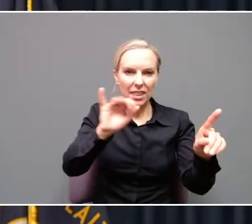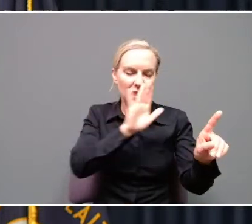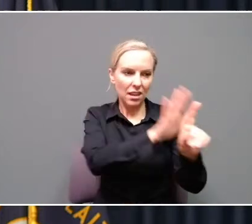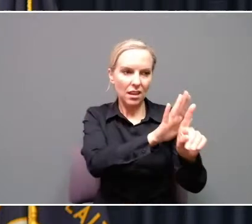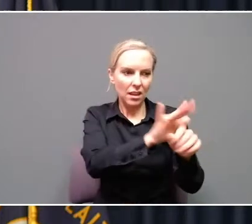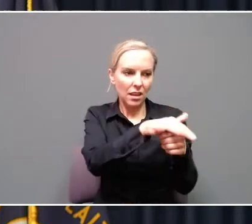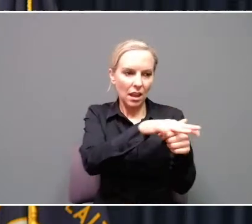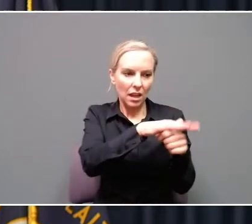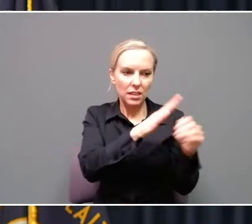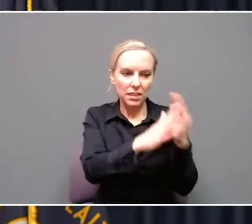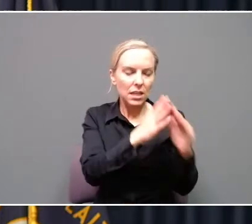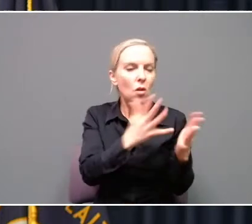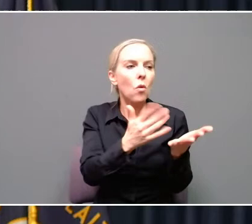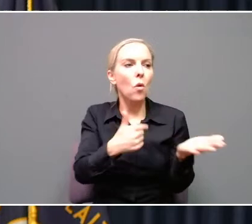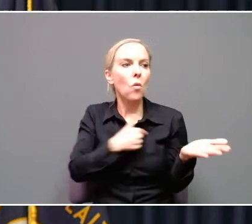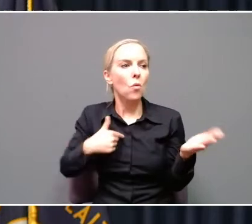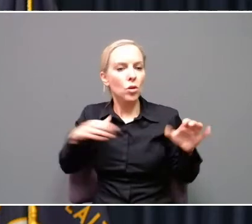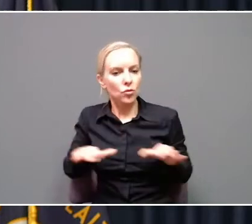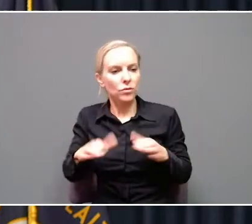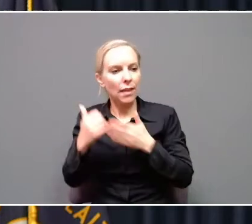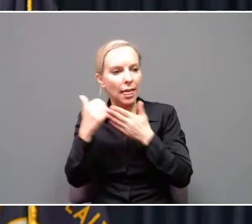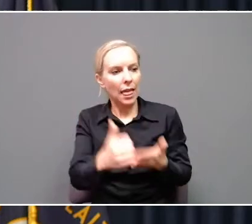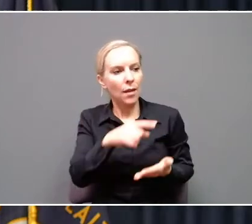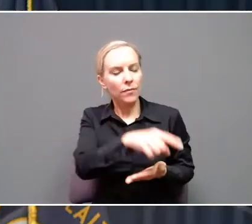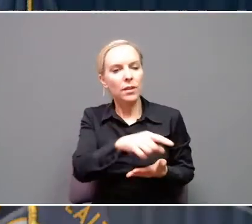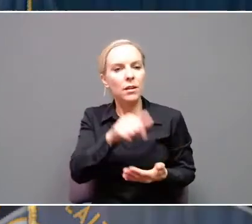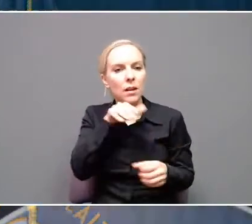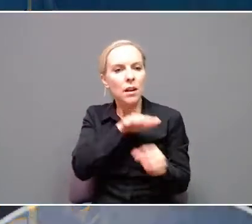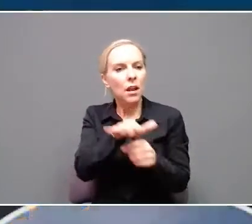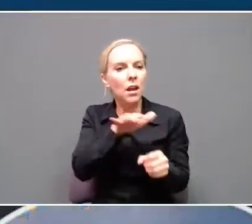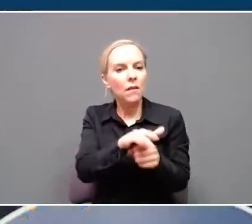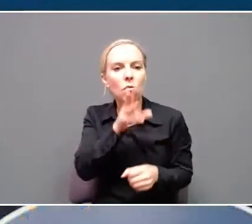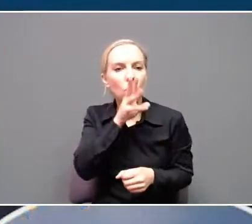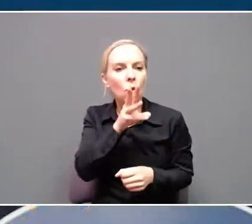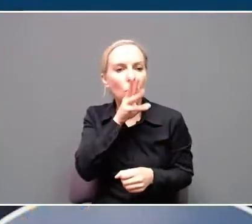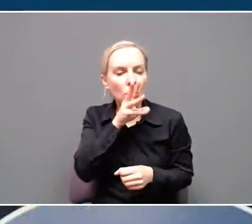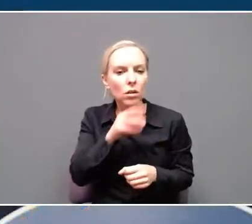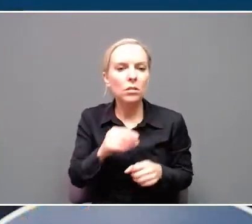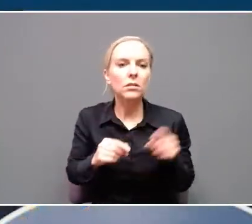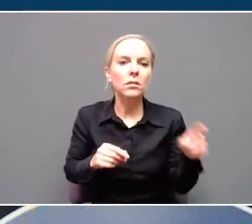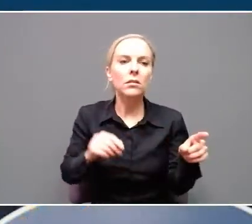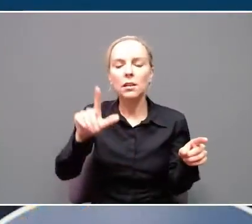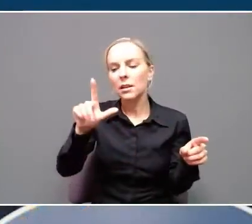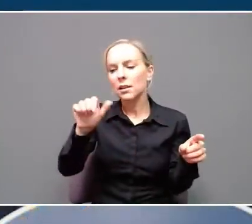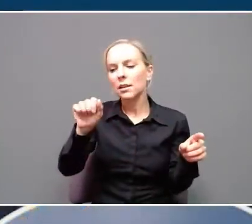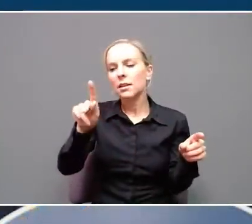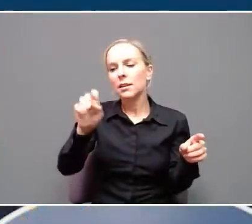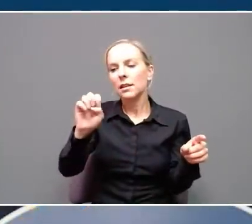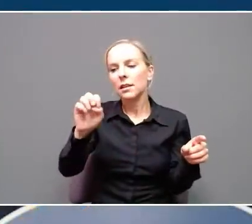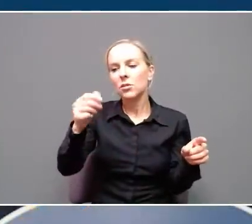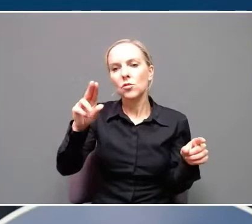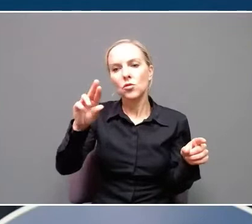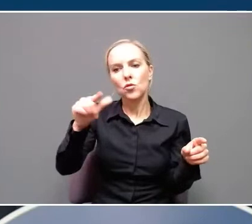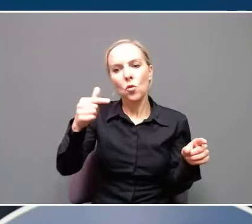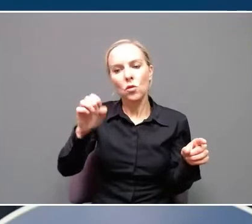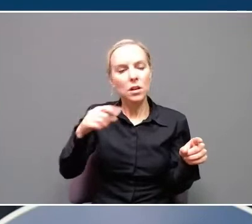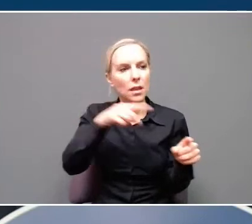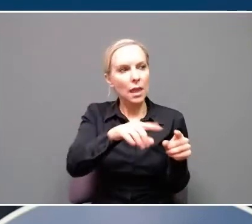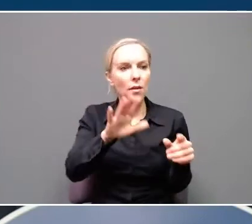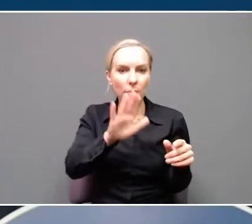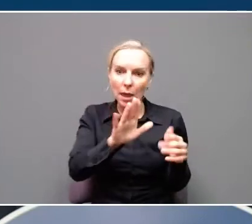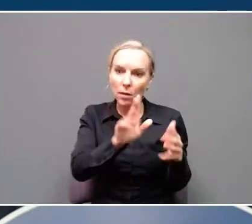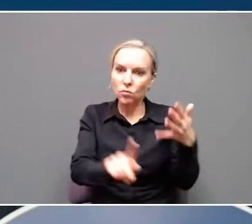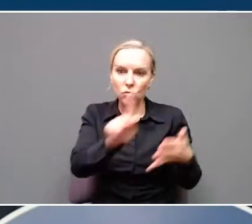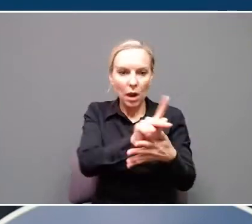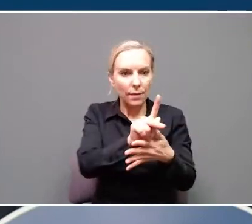is doing to help address the city's water shortage. For some background, Lake George is the primary reservoir for Marion's residents and